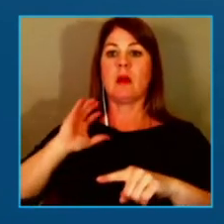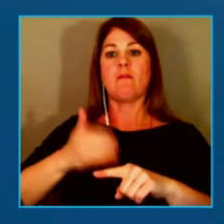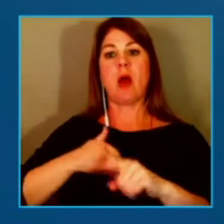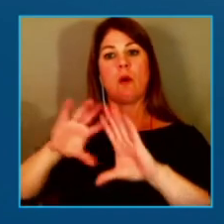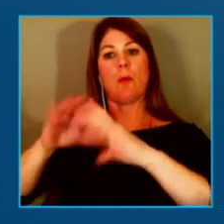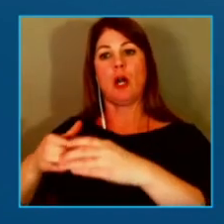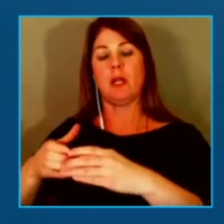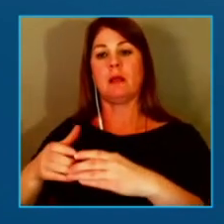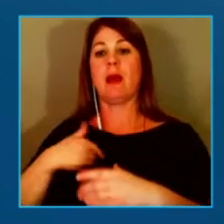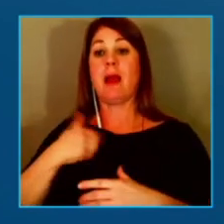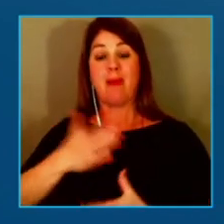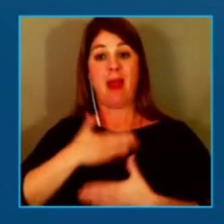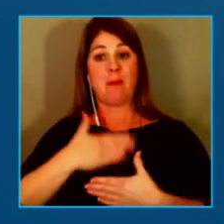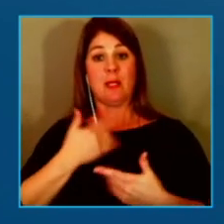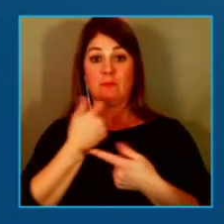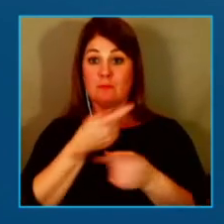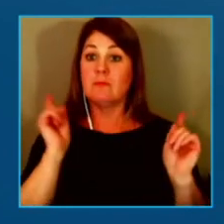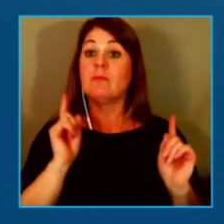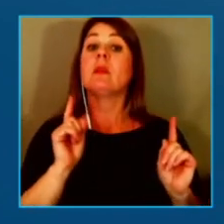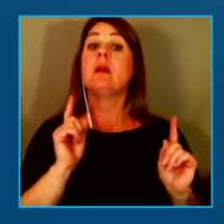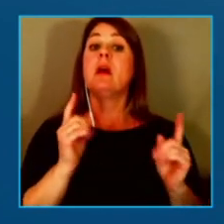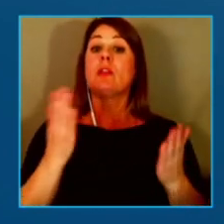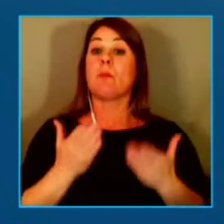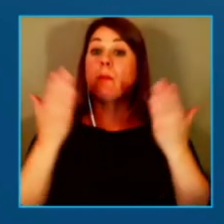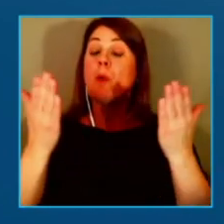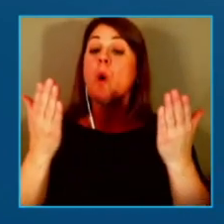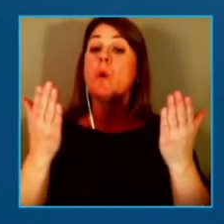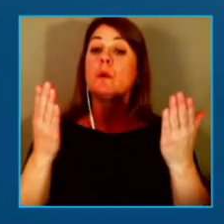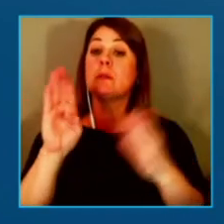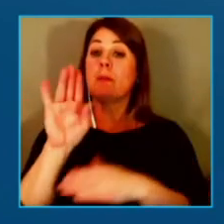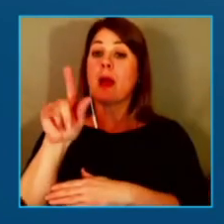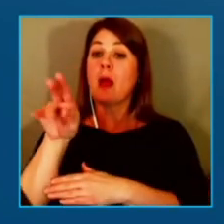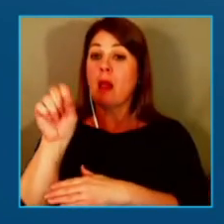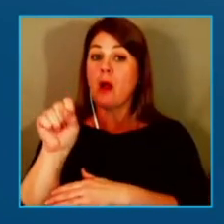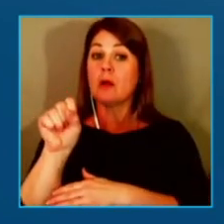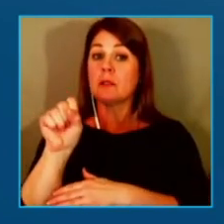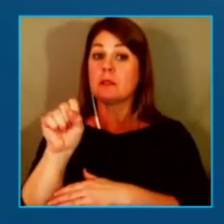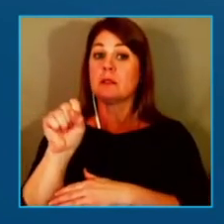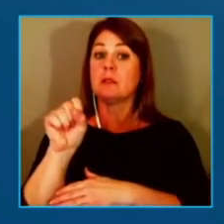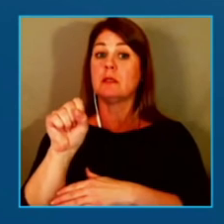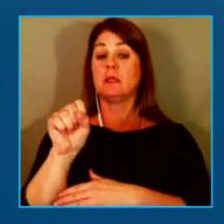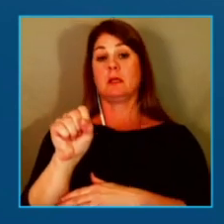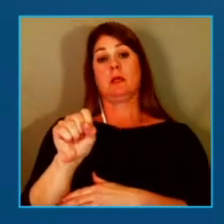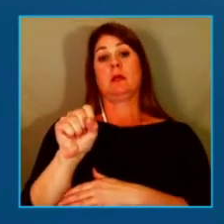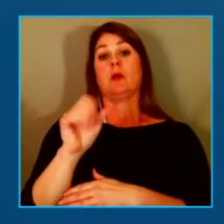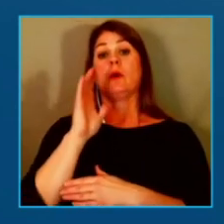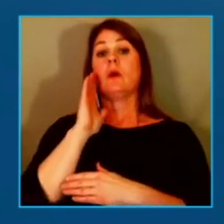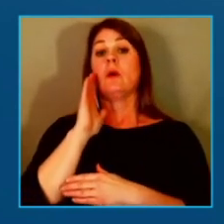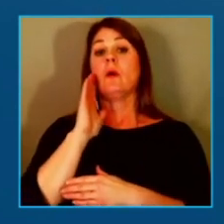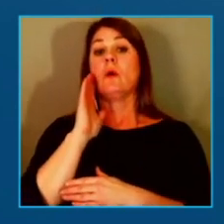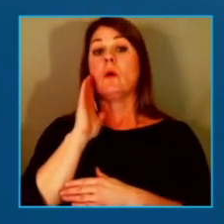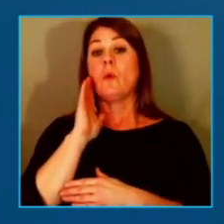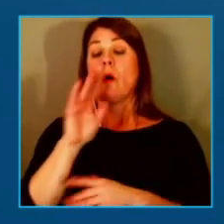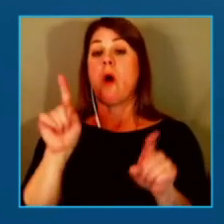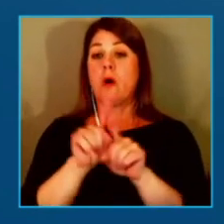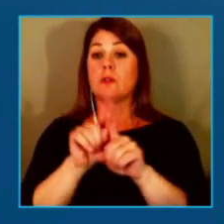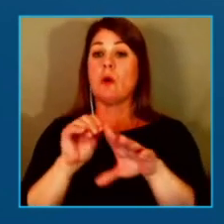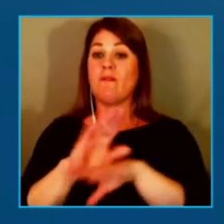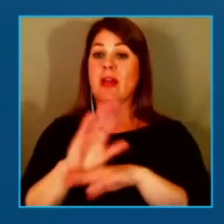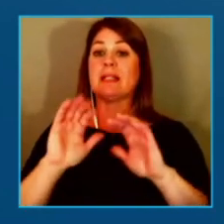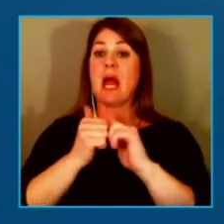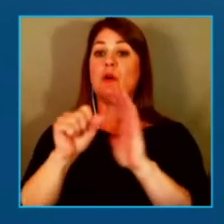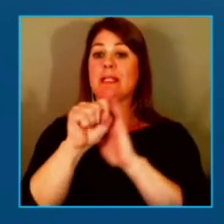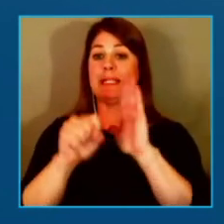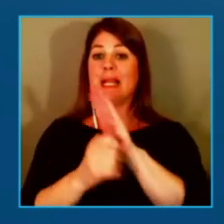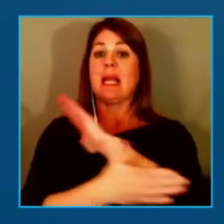proposed bylaws include updated provisions around how county and state conventions are conducted in order to better